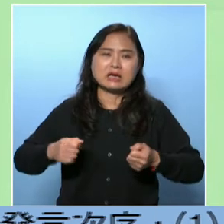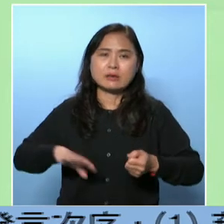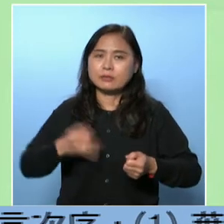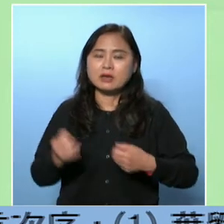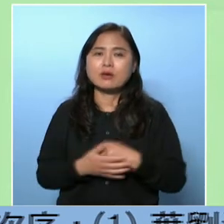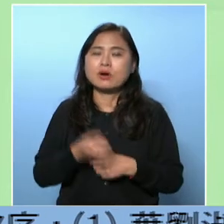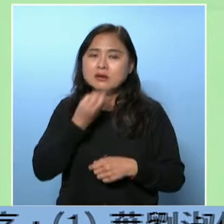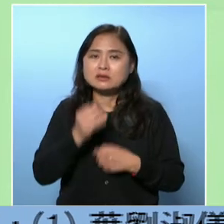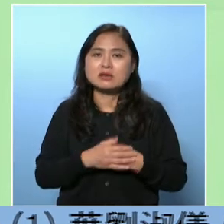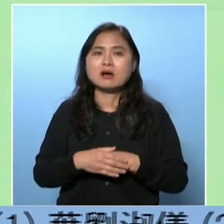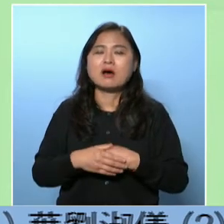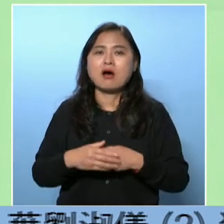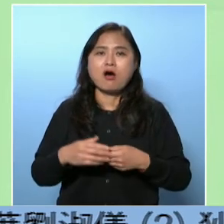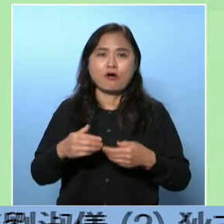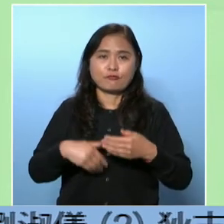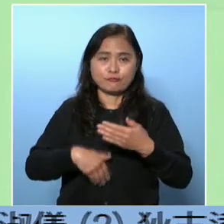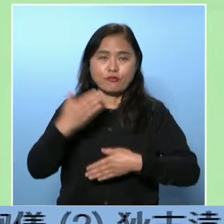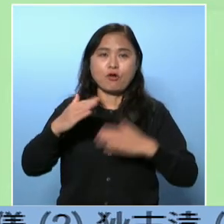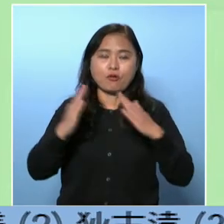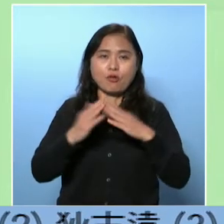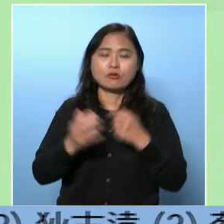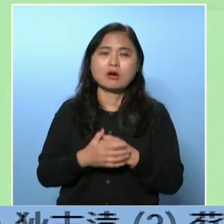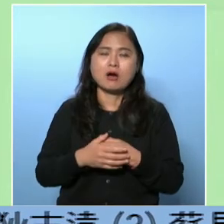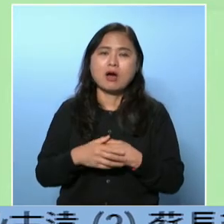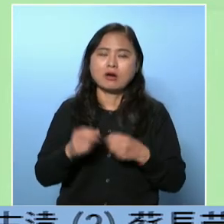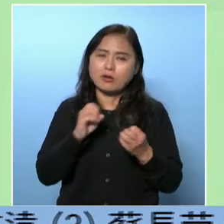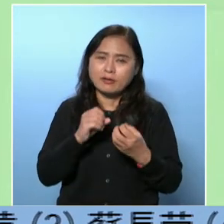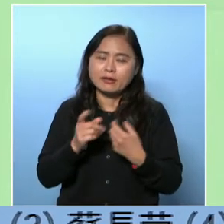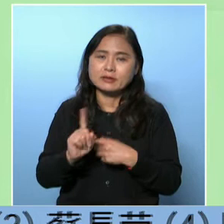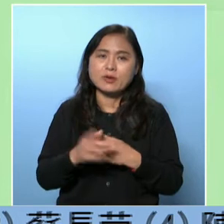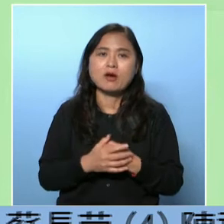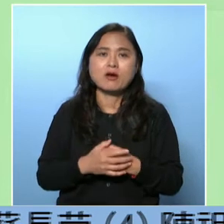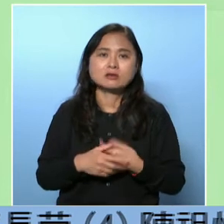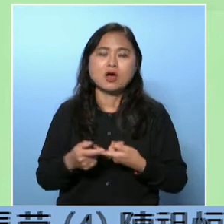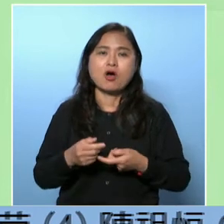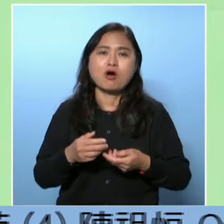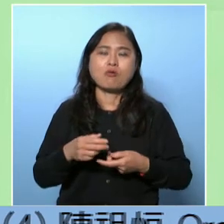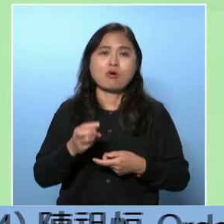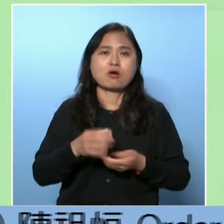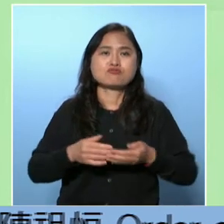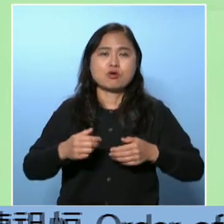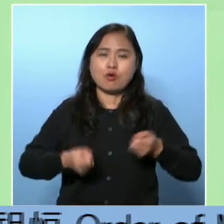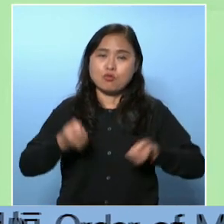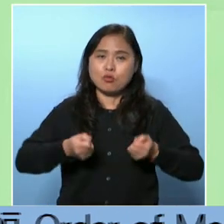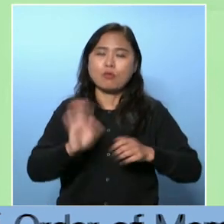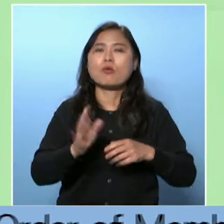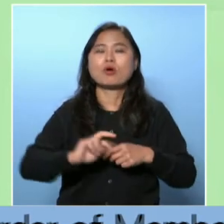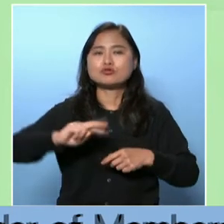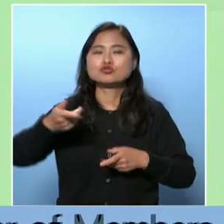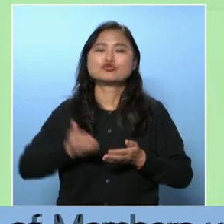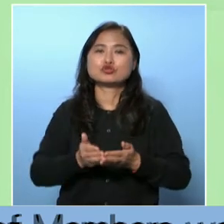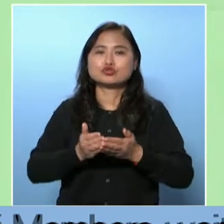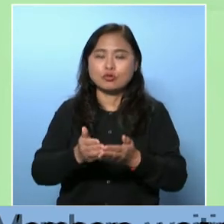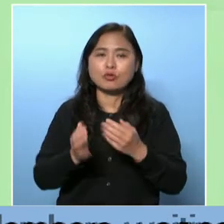We should talk to the mainland governments and set up a green transport channel for